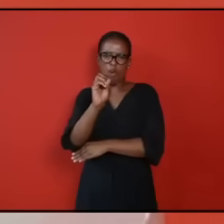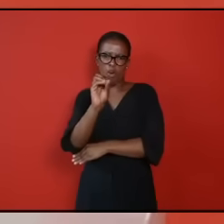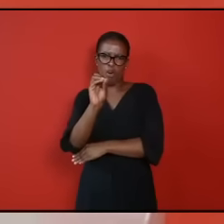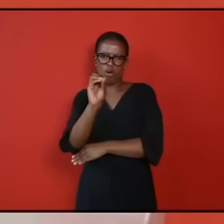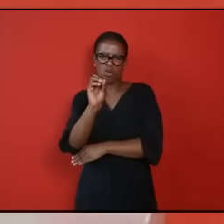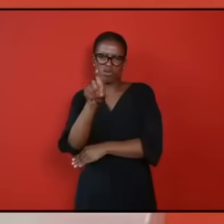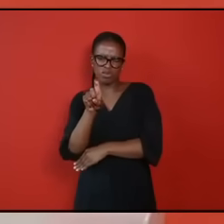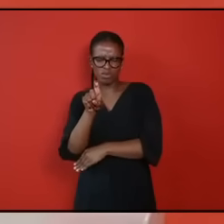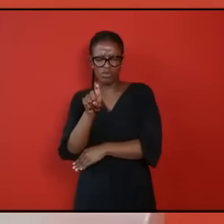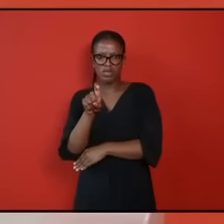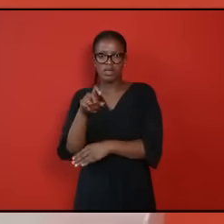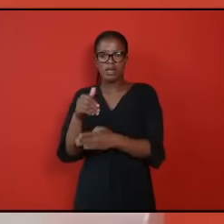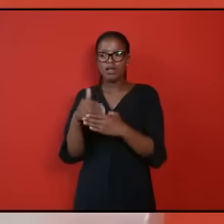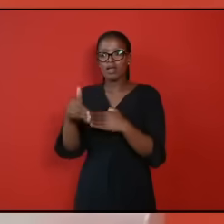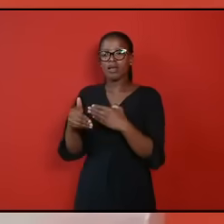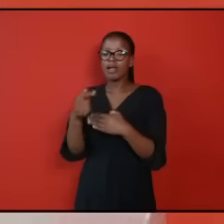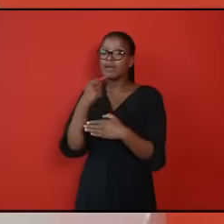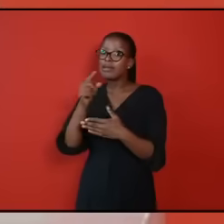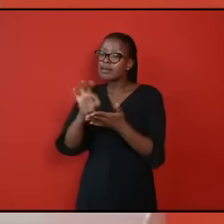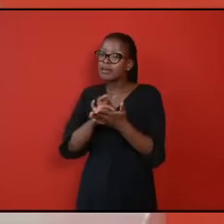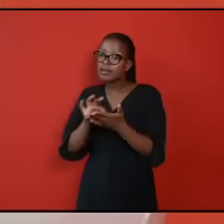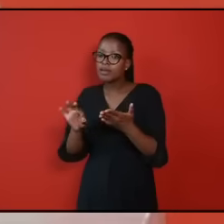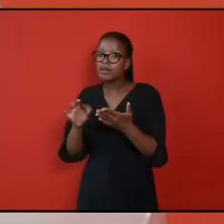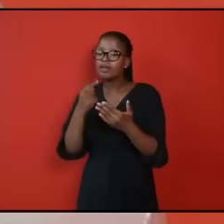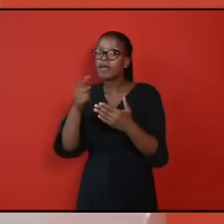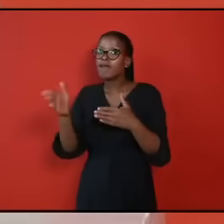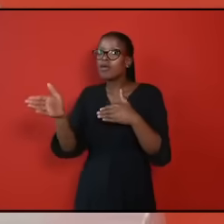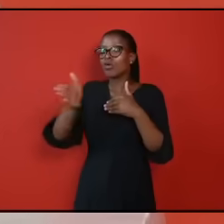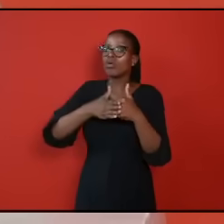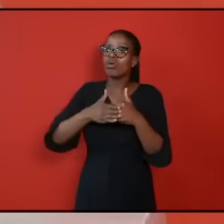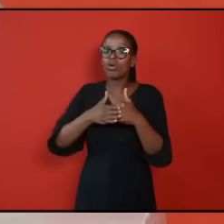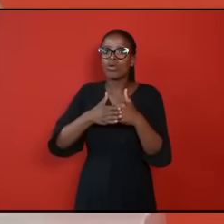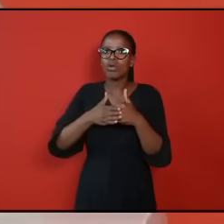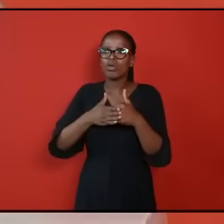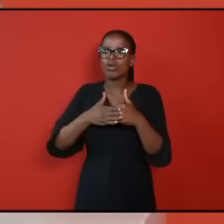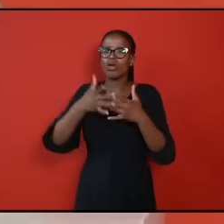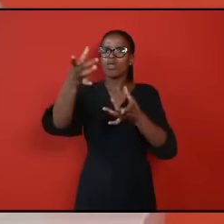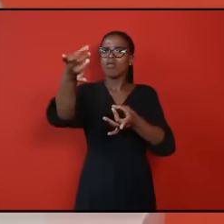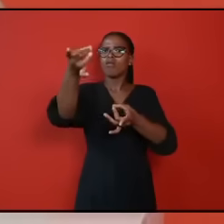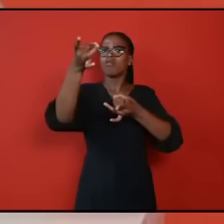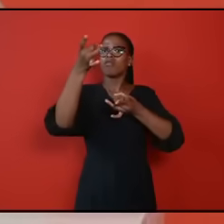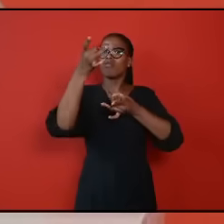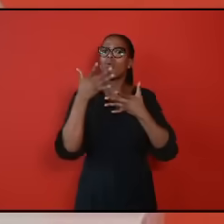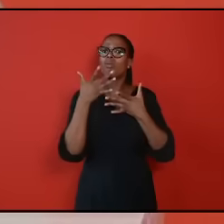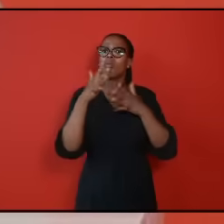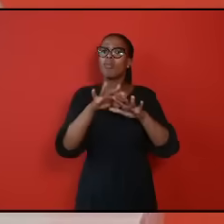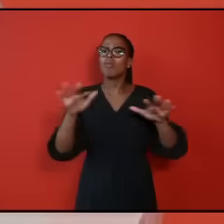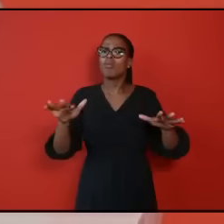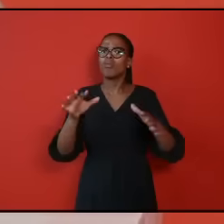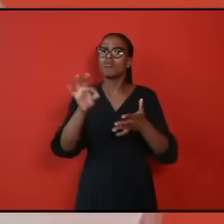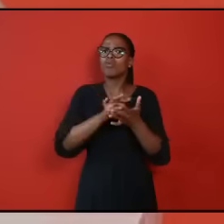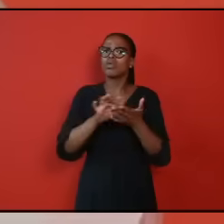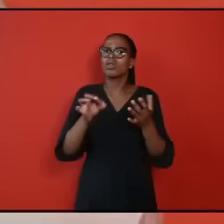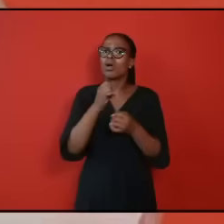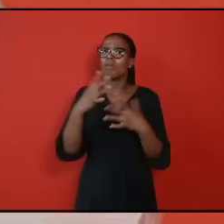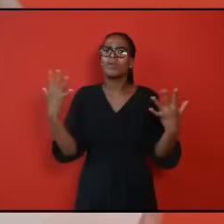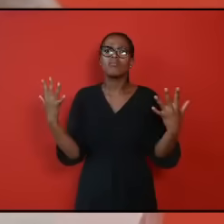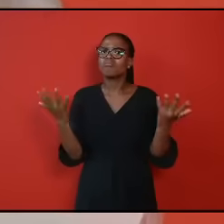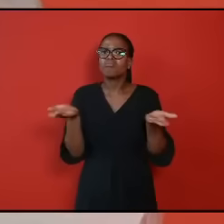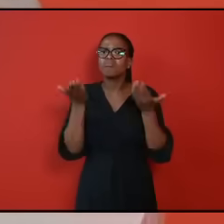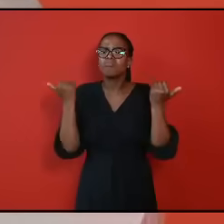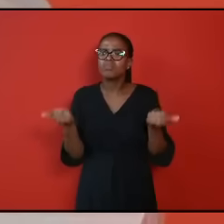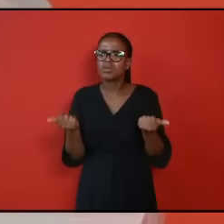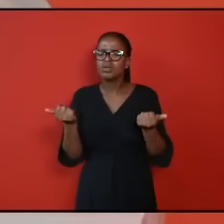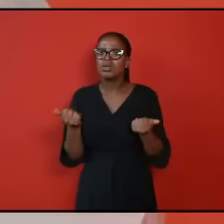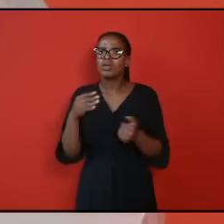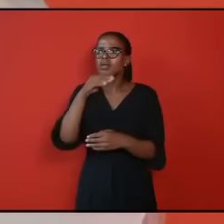And then when they say the voting is closed, they can't tell us how many people have voted, which means they